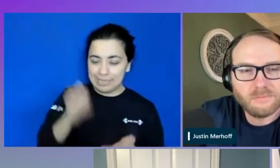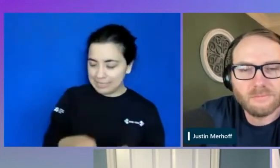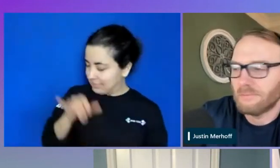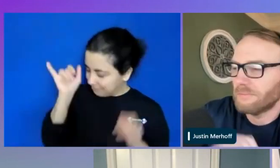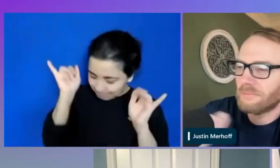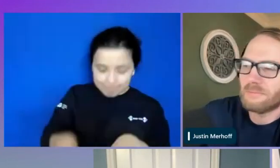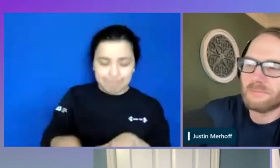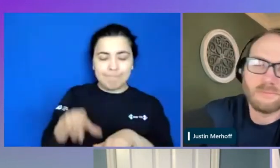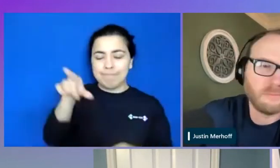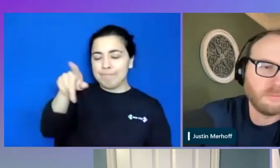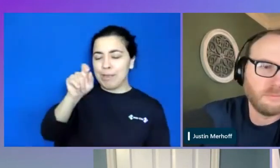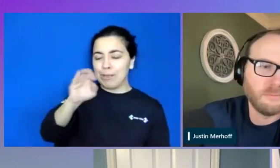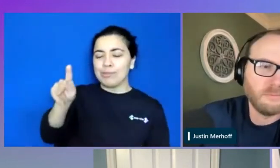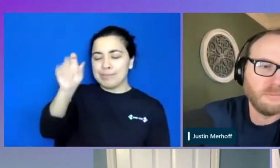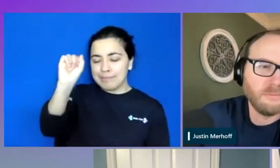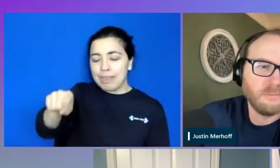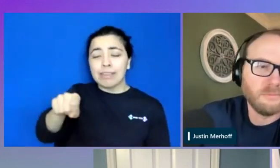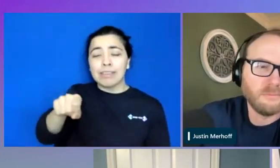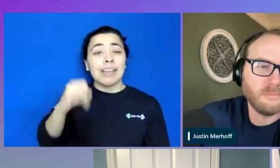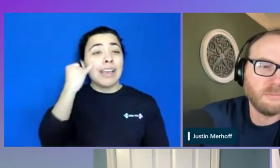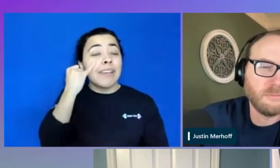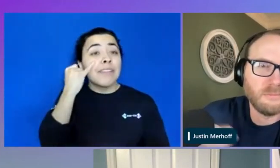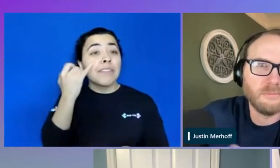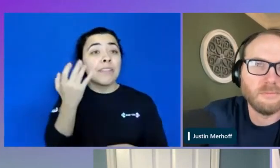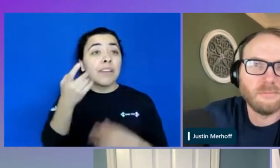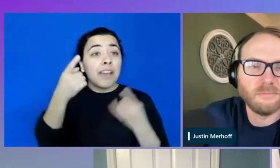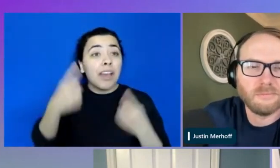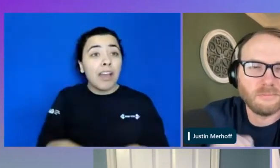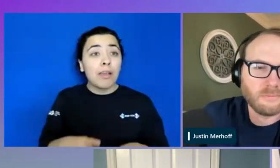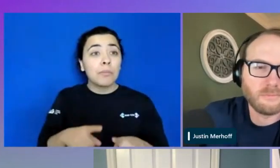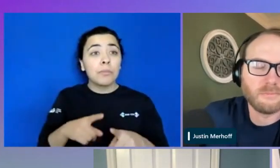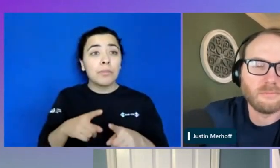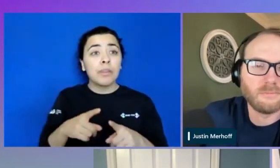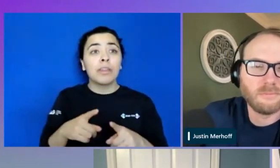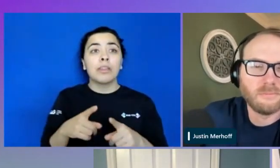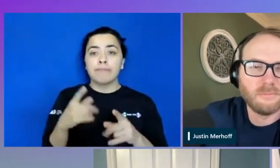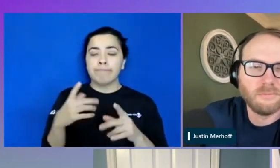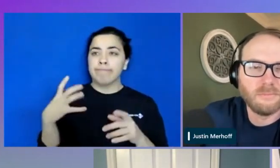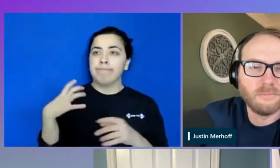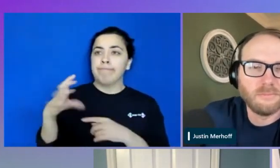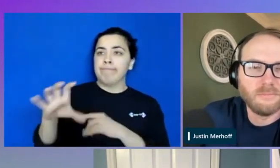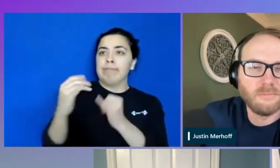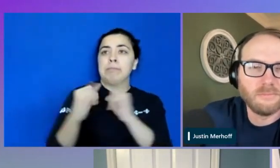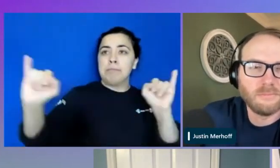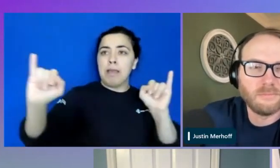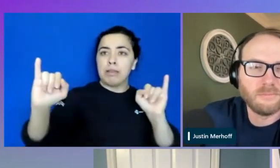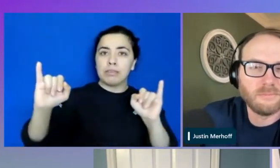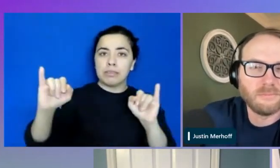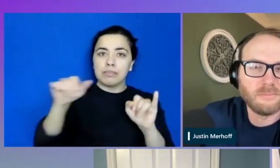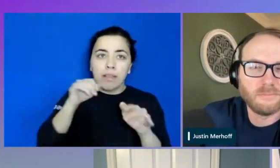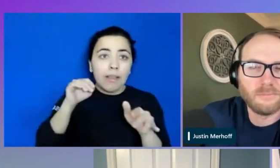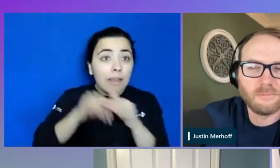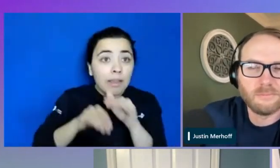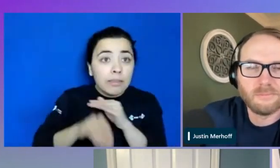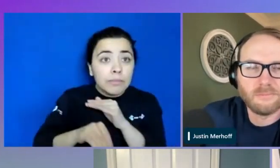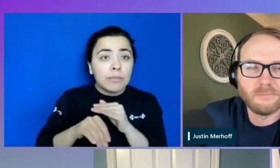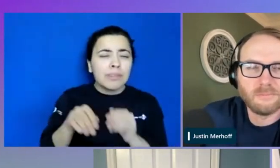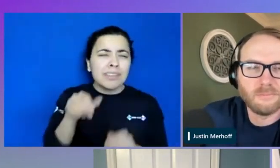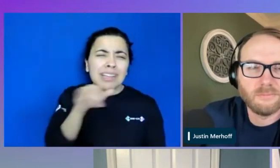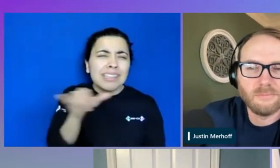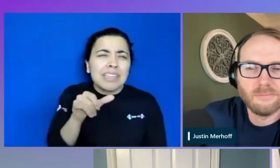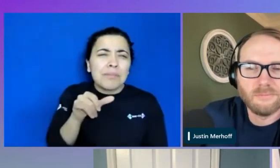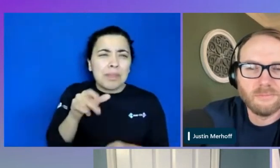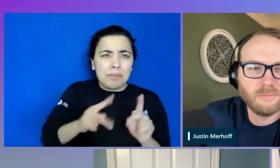said, inaccessibility obstructs independence, and it's not like people with disabilities don't have